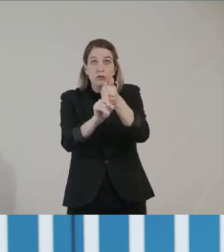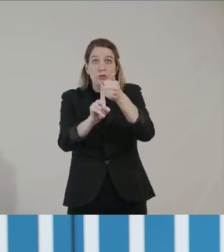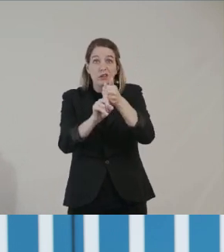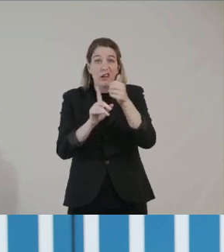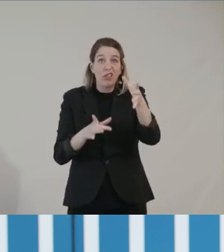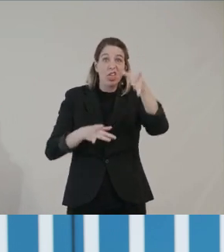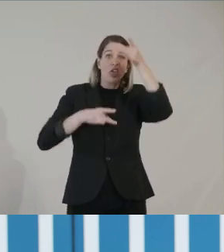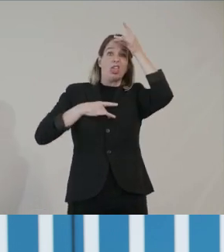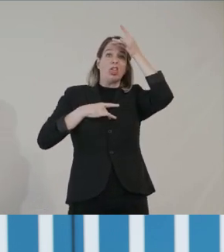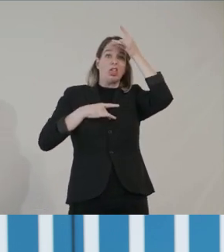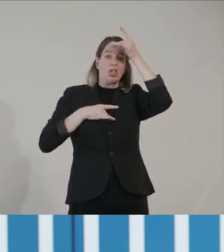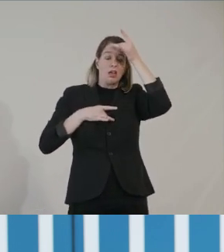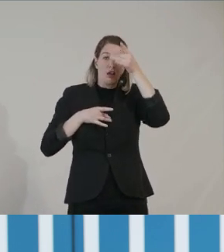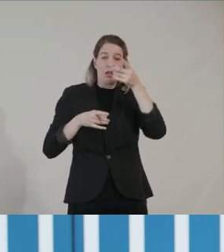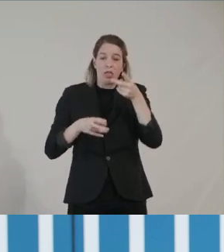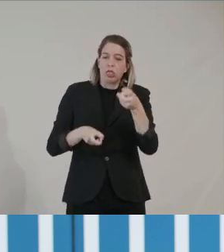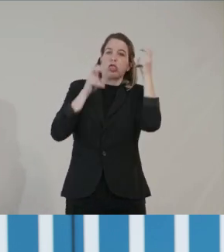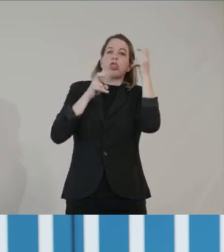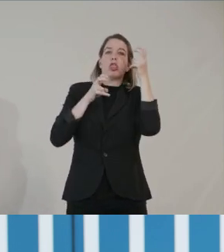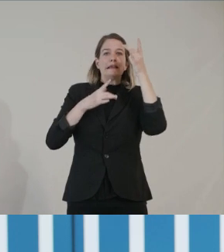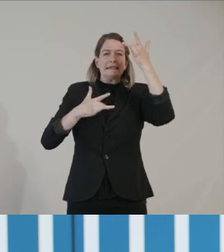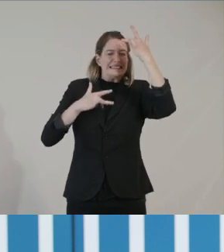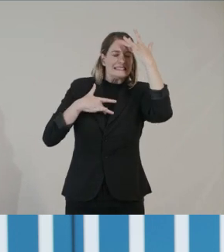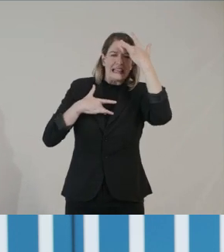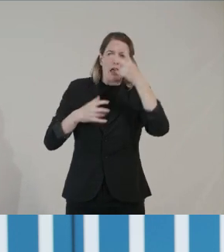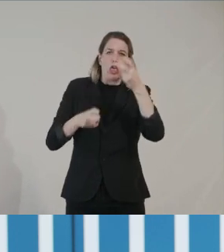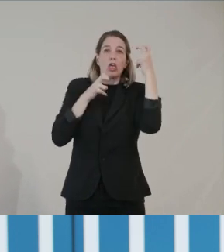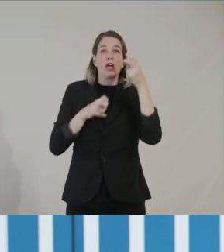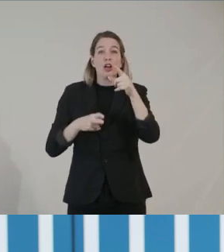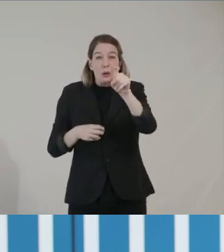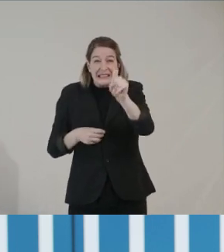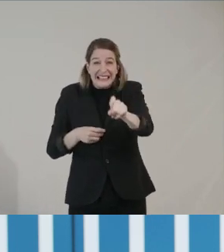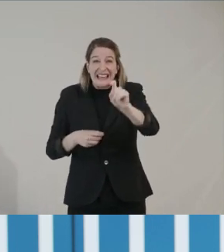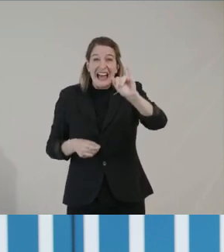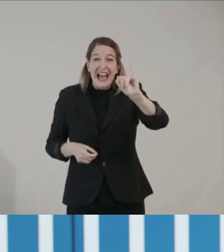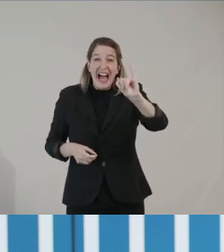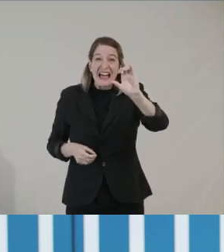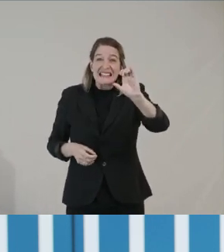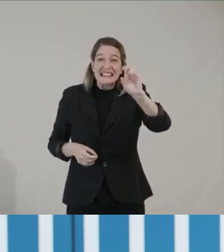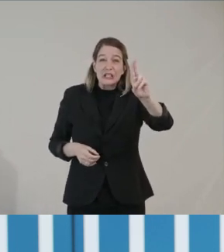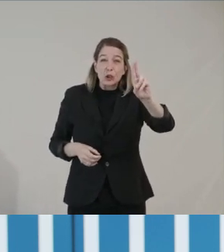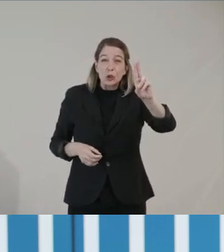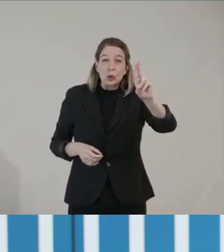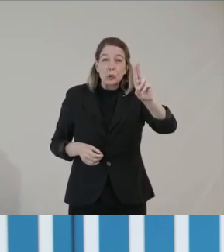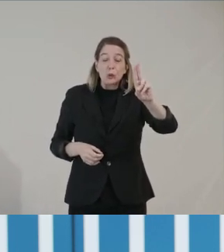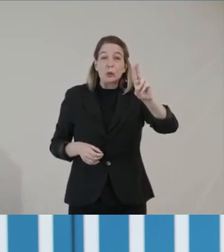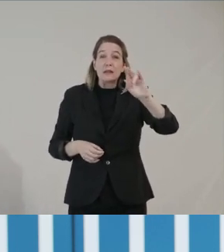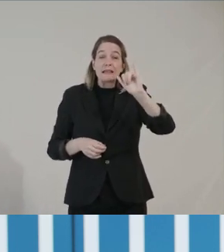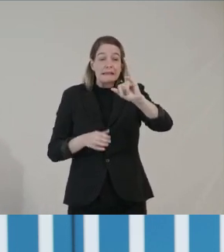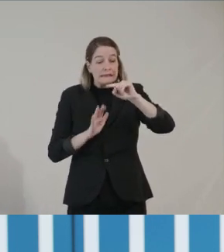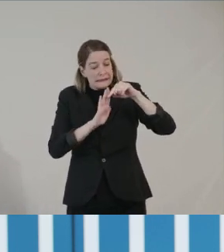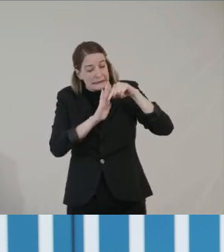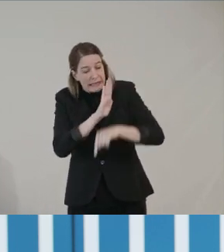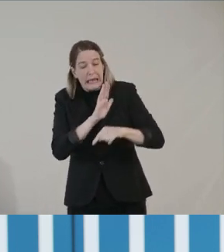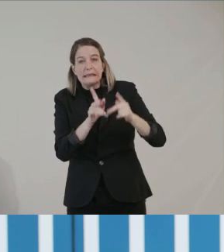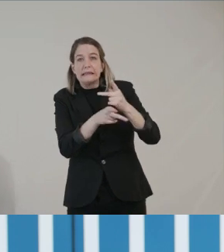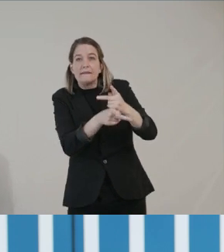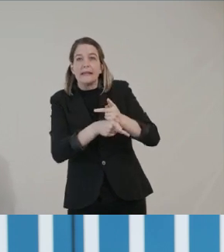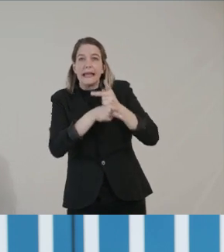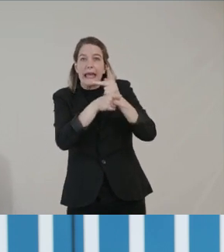that's intensive care hospital beds. The takeaway from this slide, we